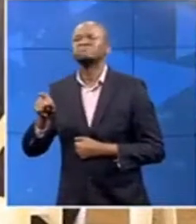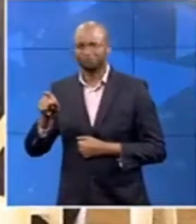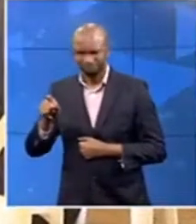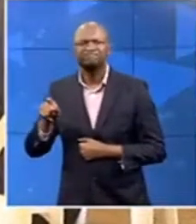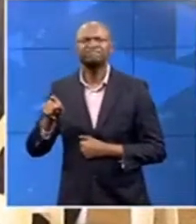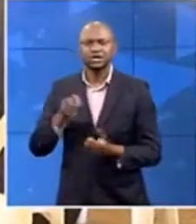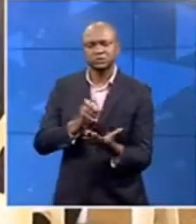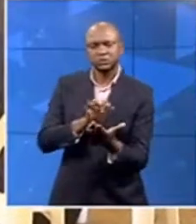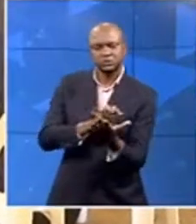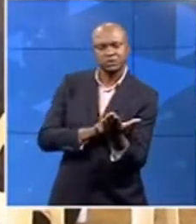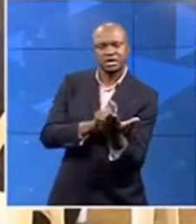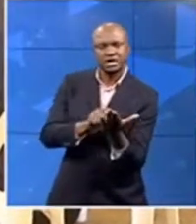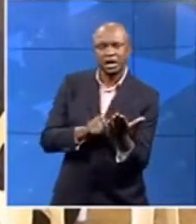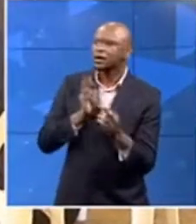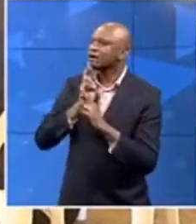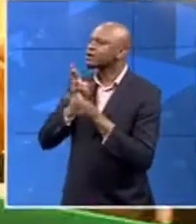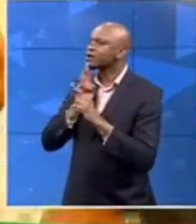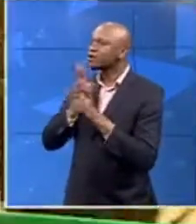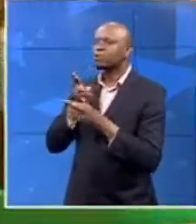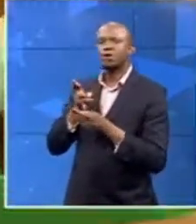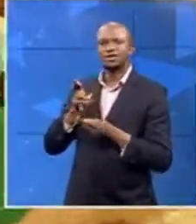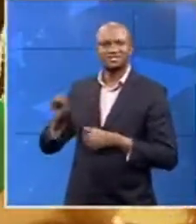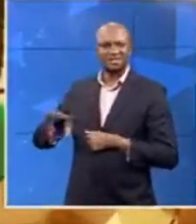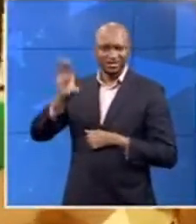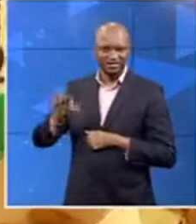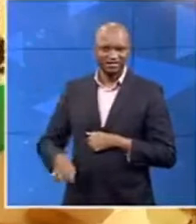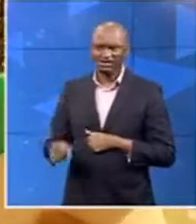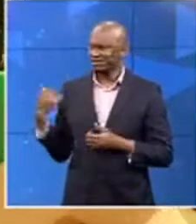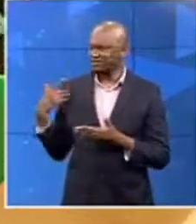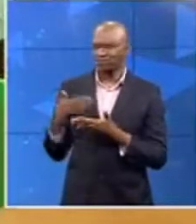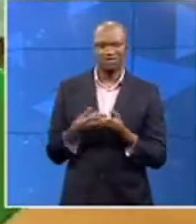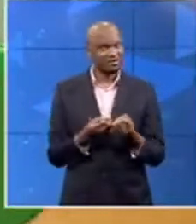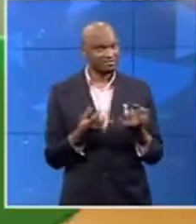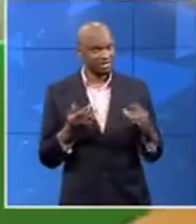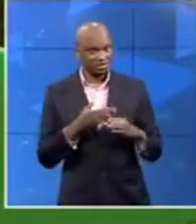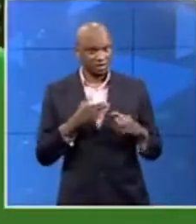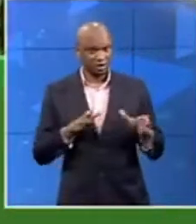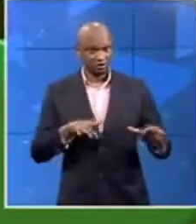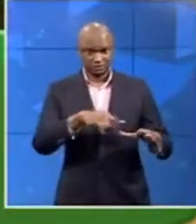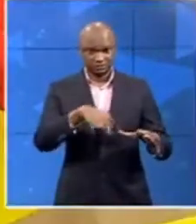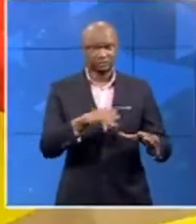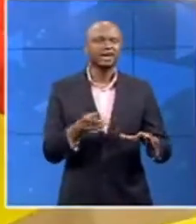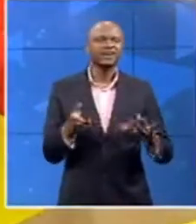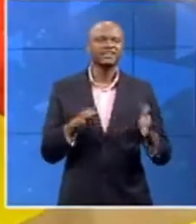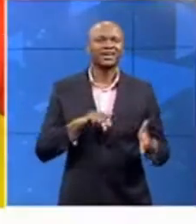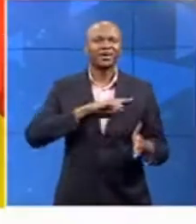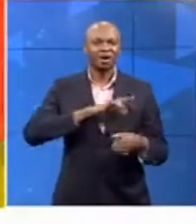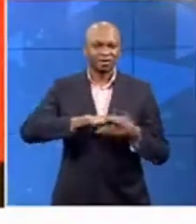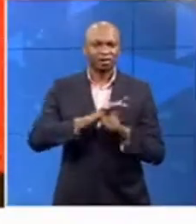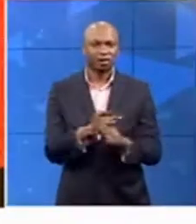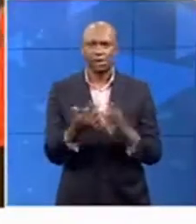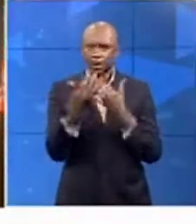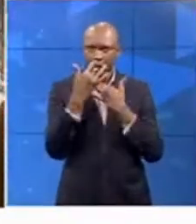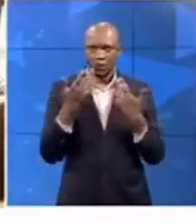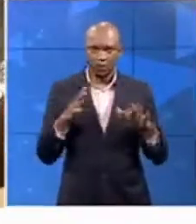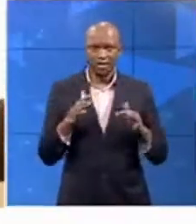wetindzaba bangetulu kwelishumi ngenxa ye-COVID-19. Njengoba ligciwane lingakhombisi ukuthi litowehla nyalo nanyalo kubalulekile ukuthi tisebenze lethi kulo